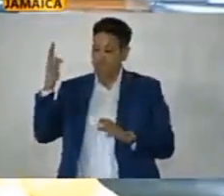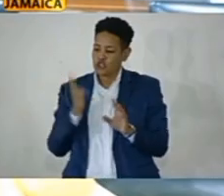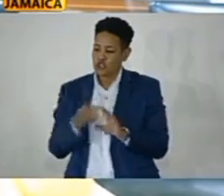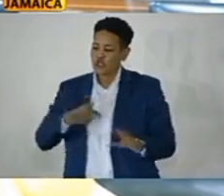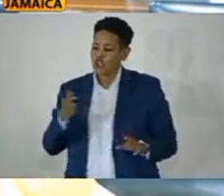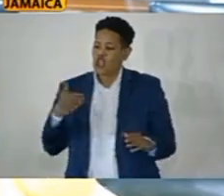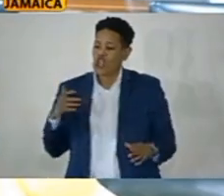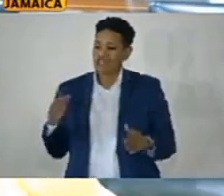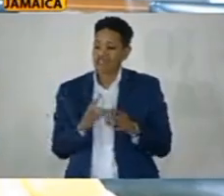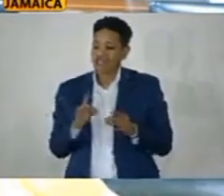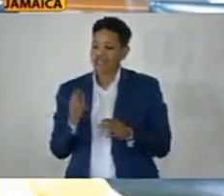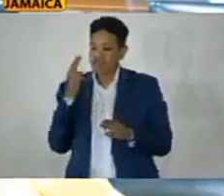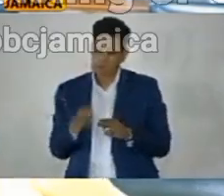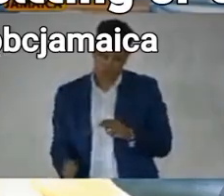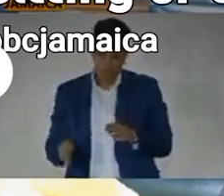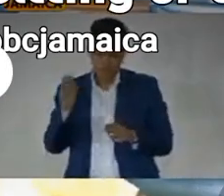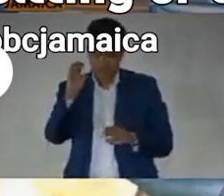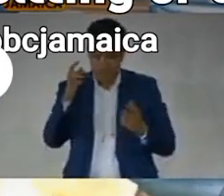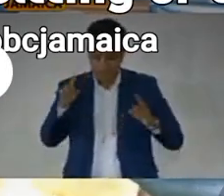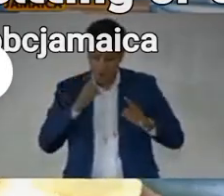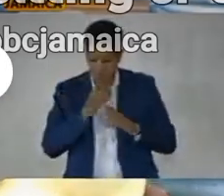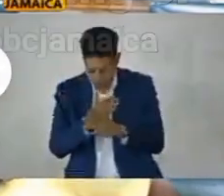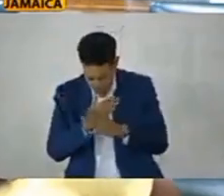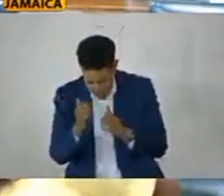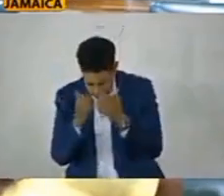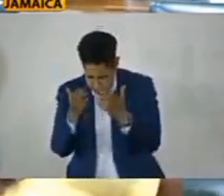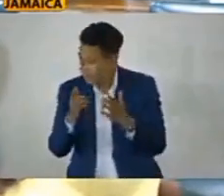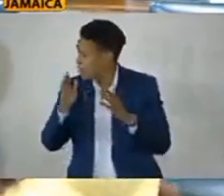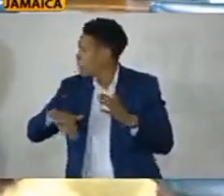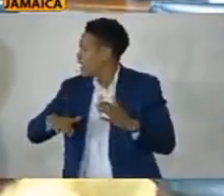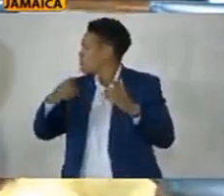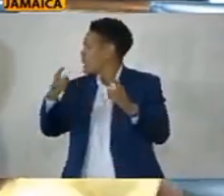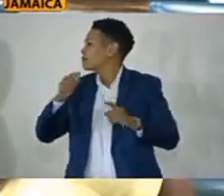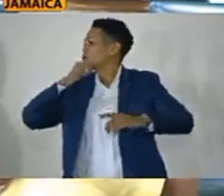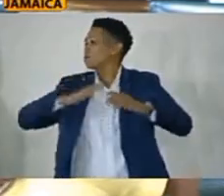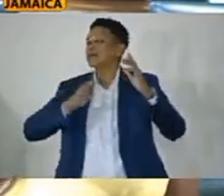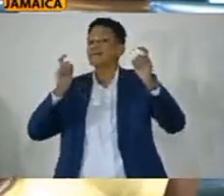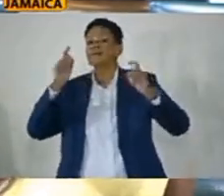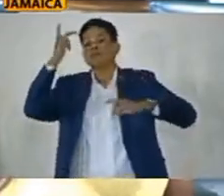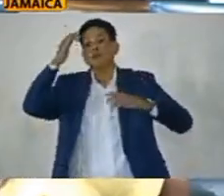brief statement to share with the House. So, Madam Speaker, the Prime Minister.